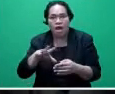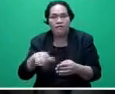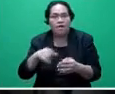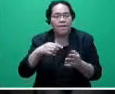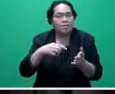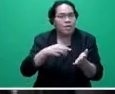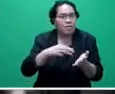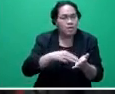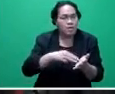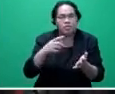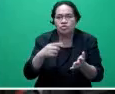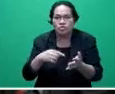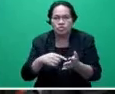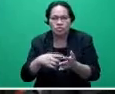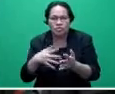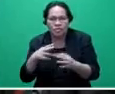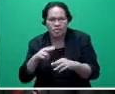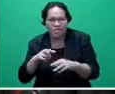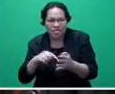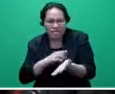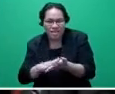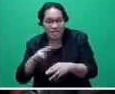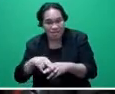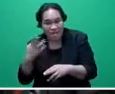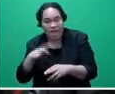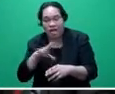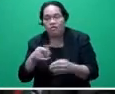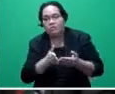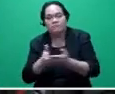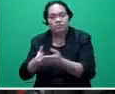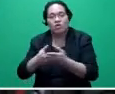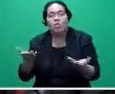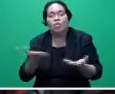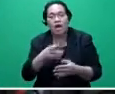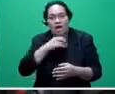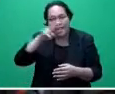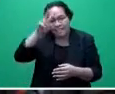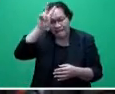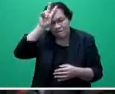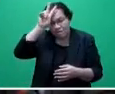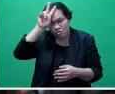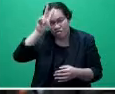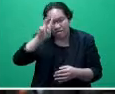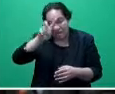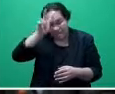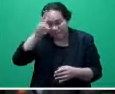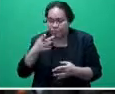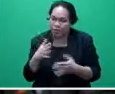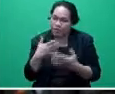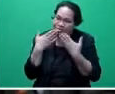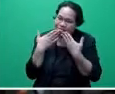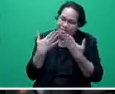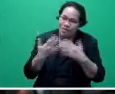Friday, to the Chifili Island of Kandavu. The people of Kandavu favorably welcomes the competition from both service providers,